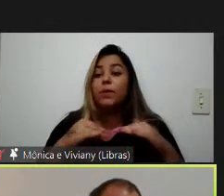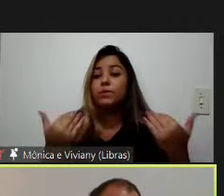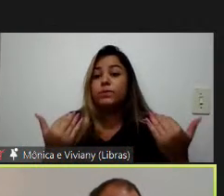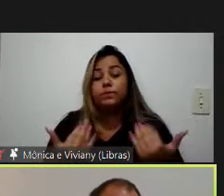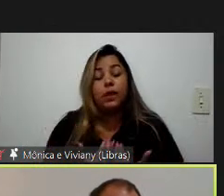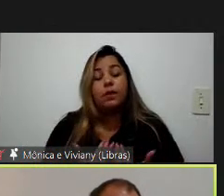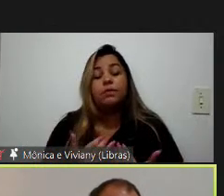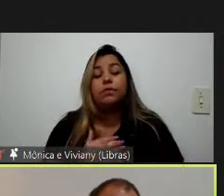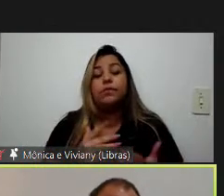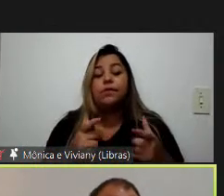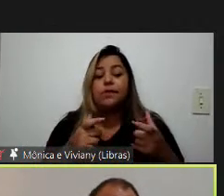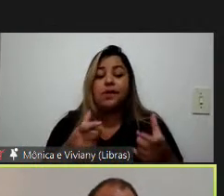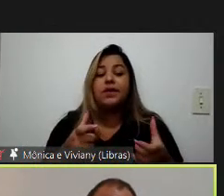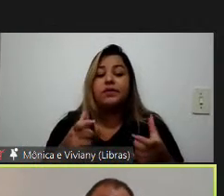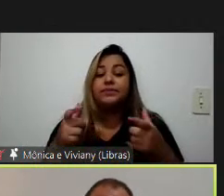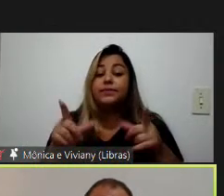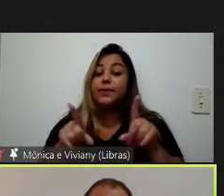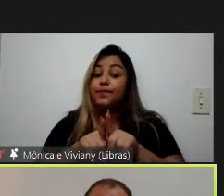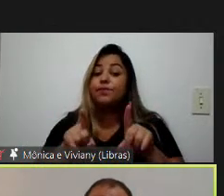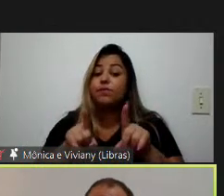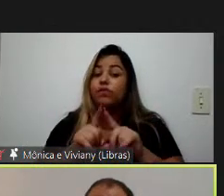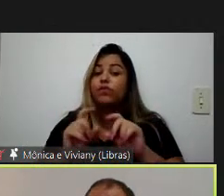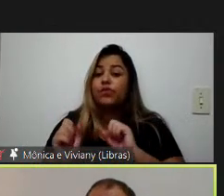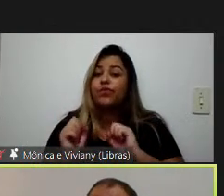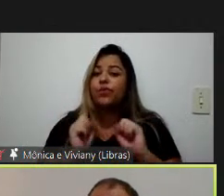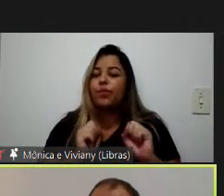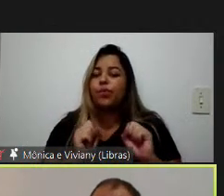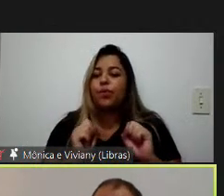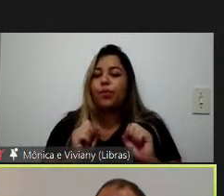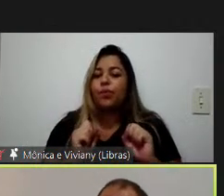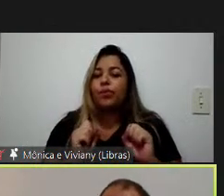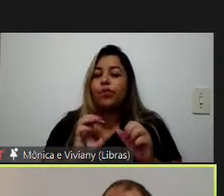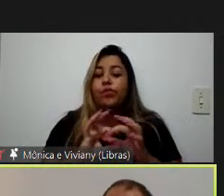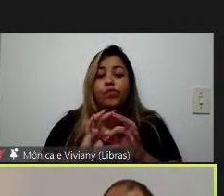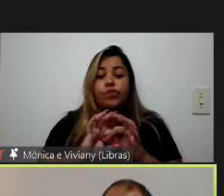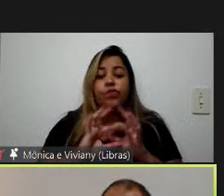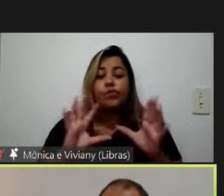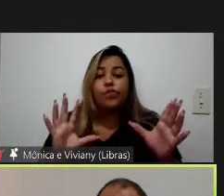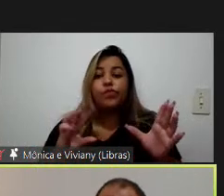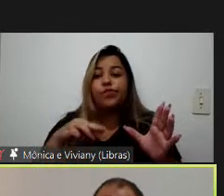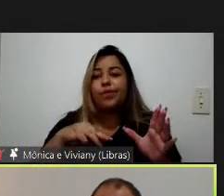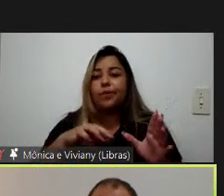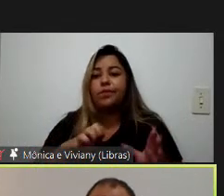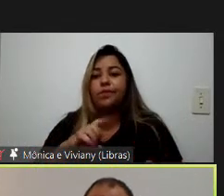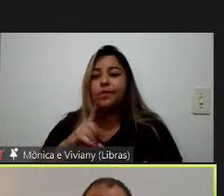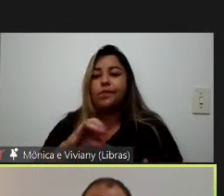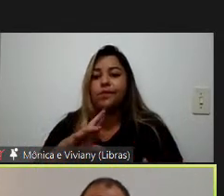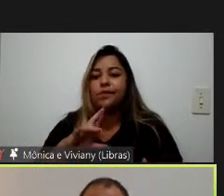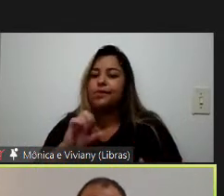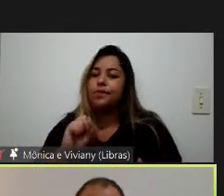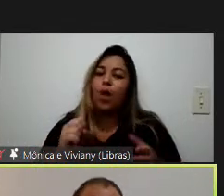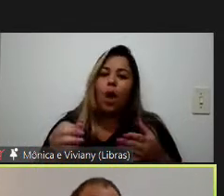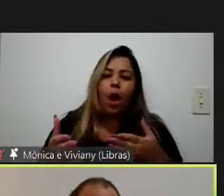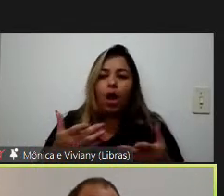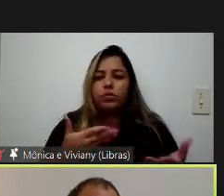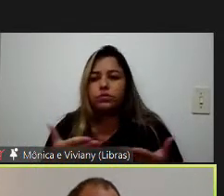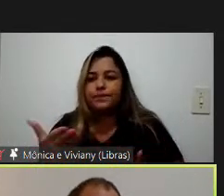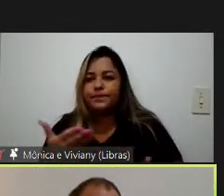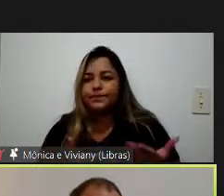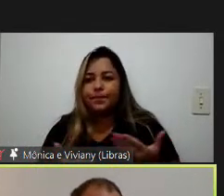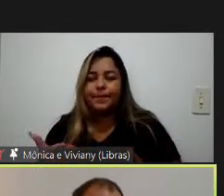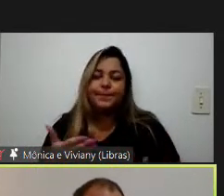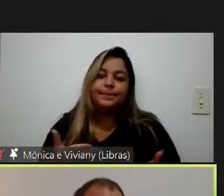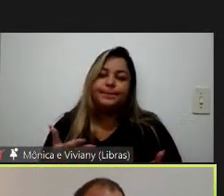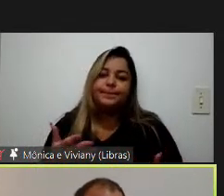They can also contribute to such action in their role as mediators between patients and communities on the one hand, and government